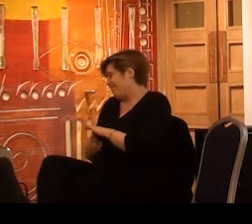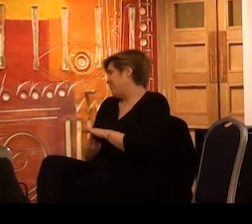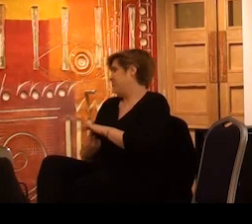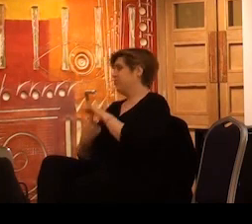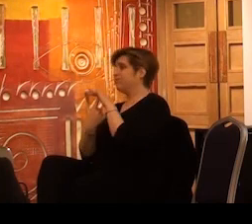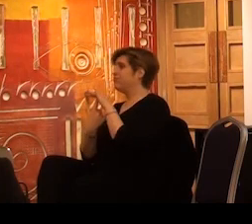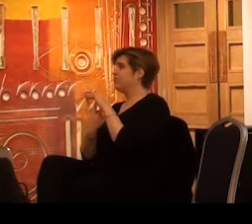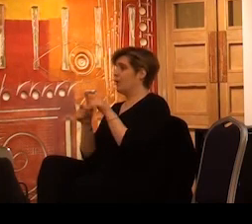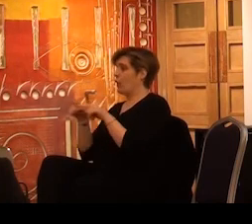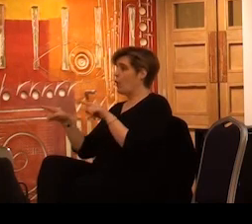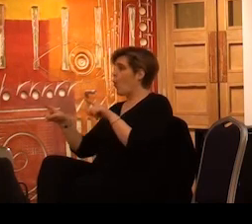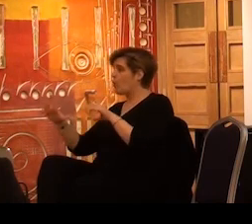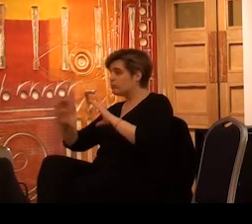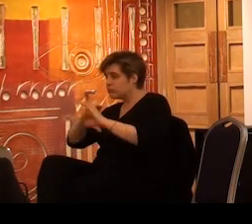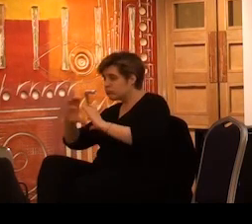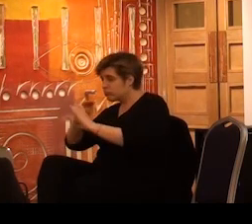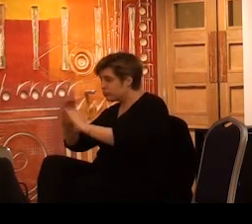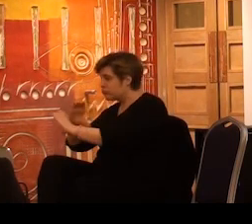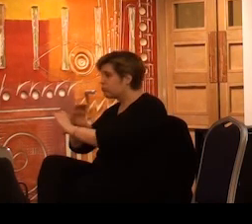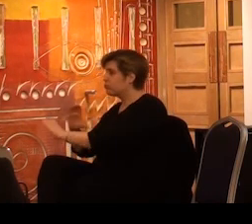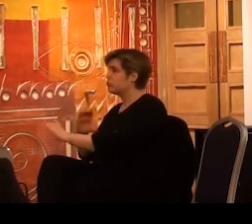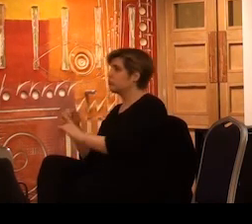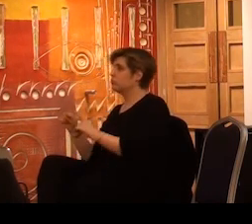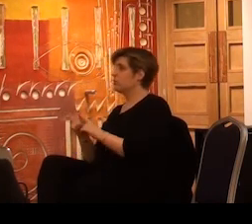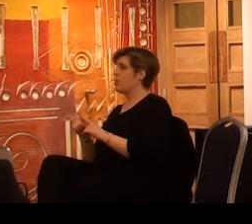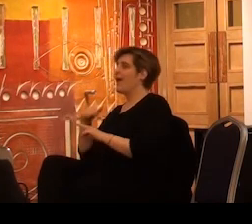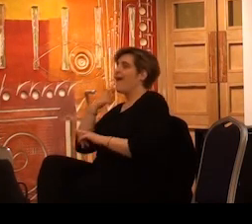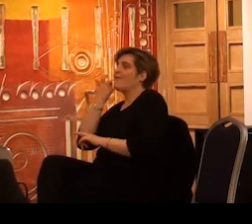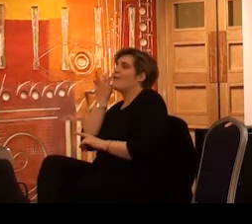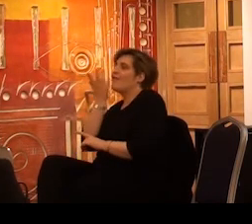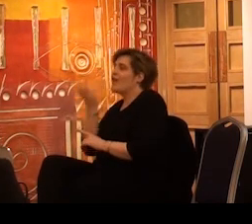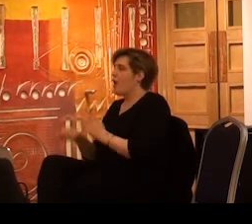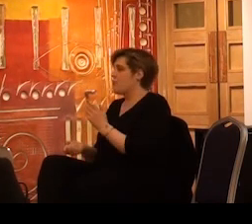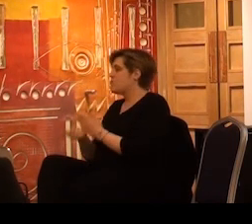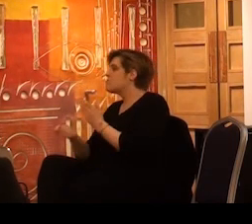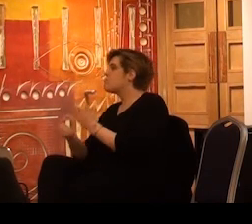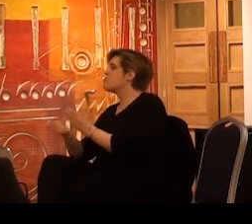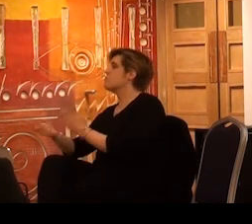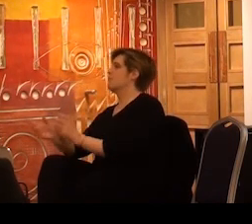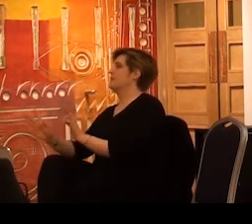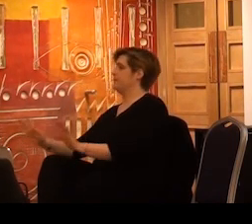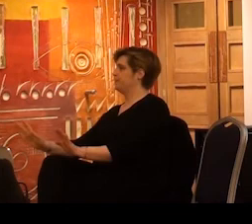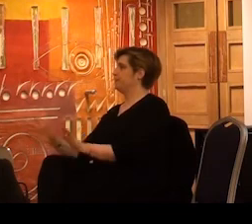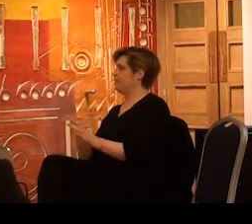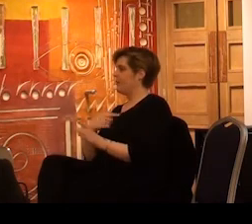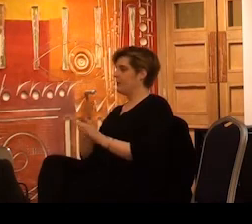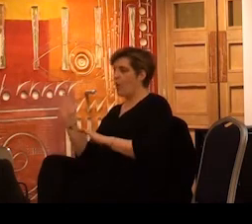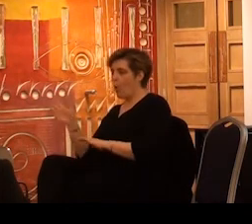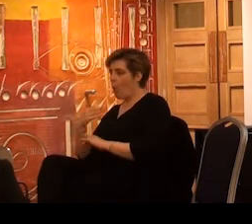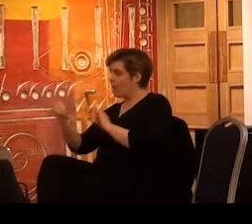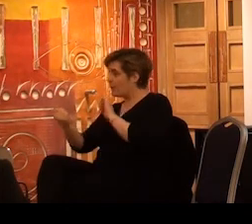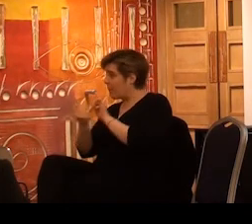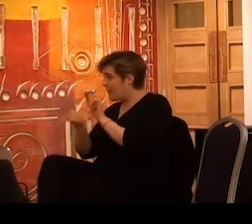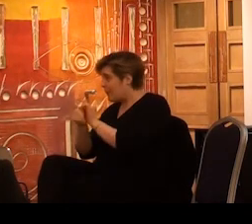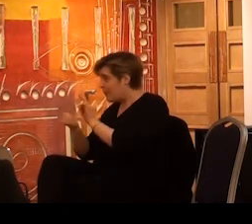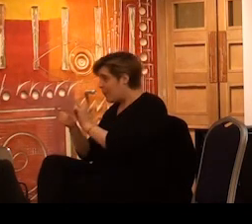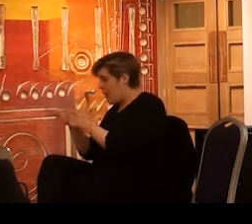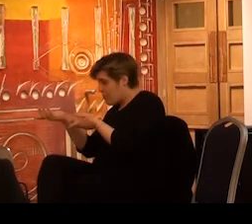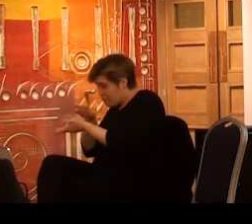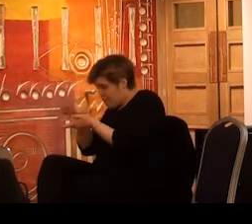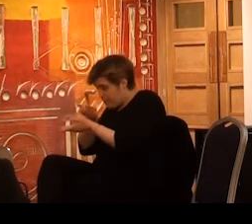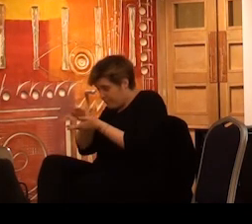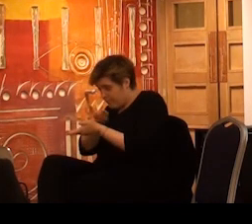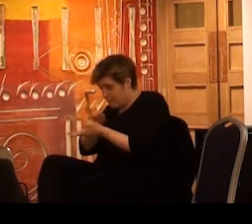that those dialogues, that discourse, is on a daily basis. Yeah? So we meet and talk to people all the time. It's